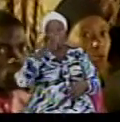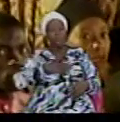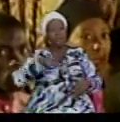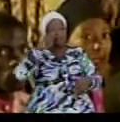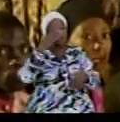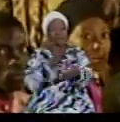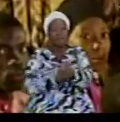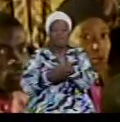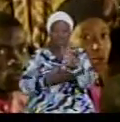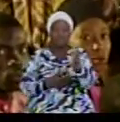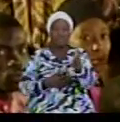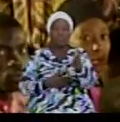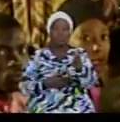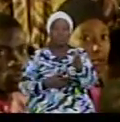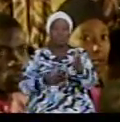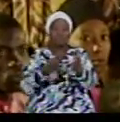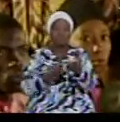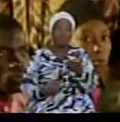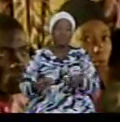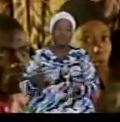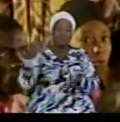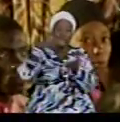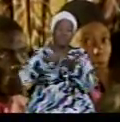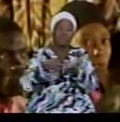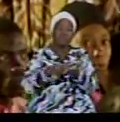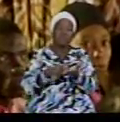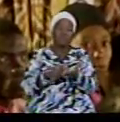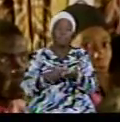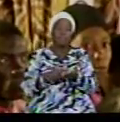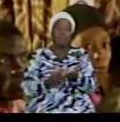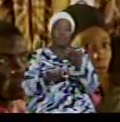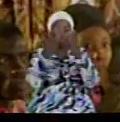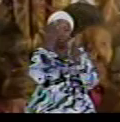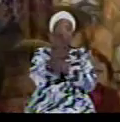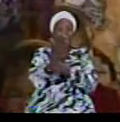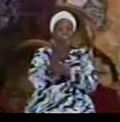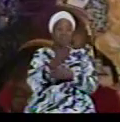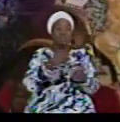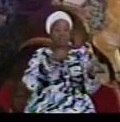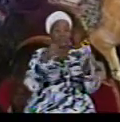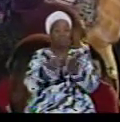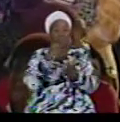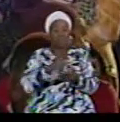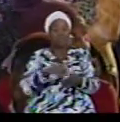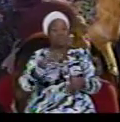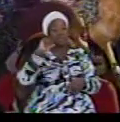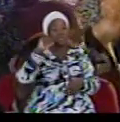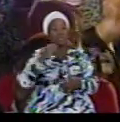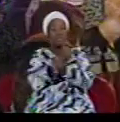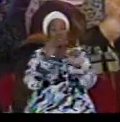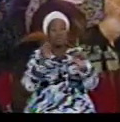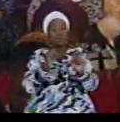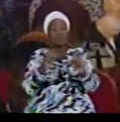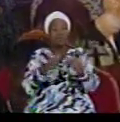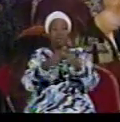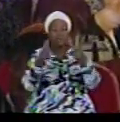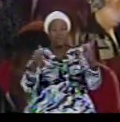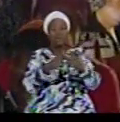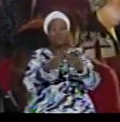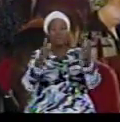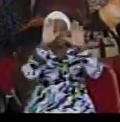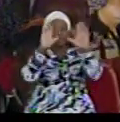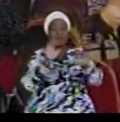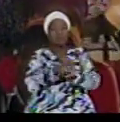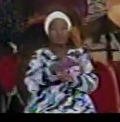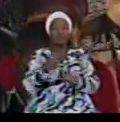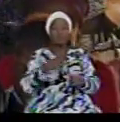daughter there, raise up your hand. Stand up. This is salvation. Great, great miracle of